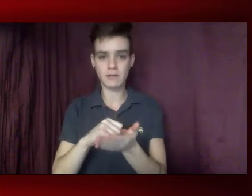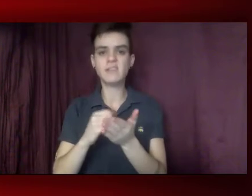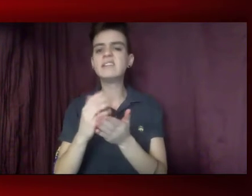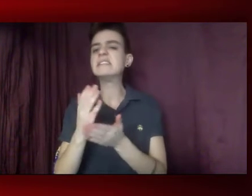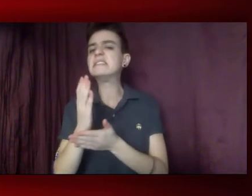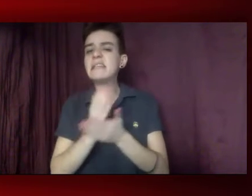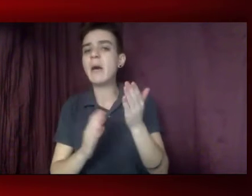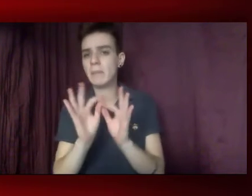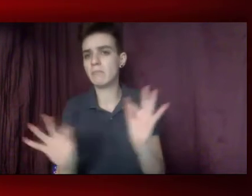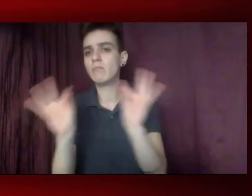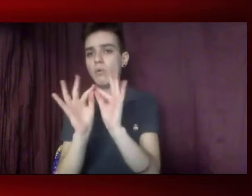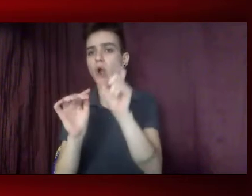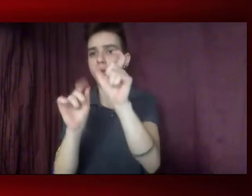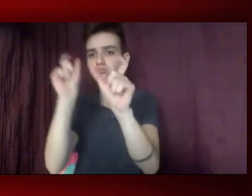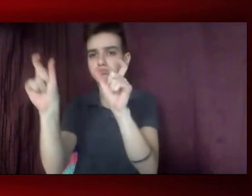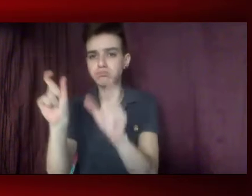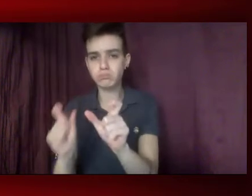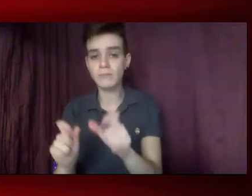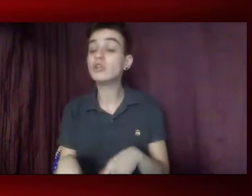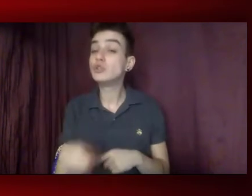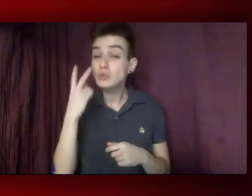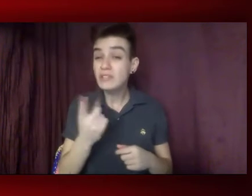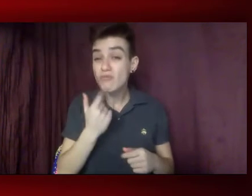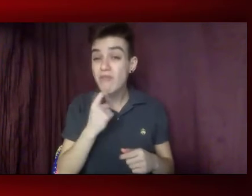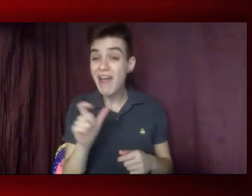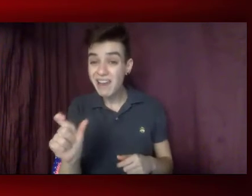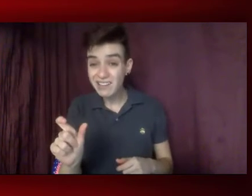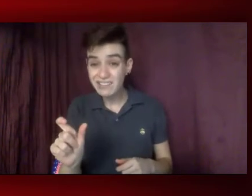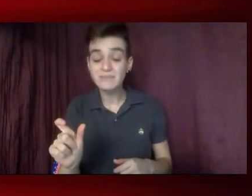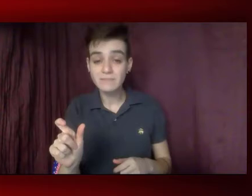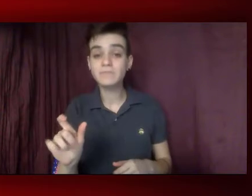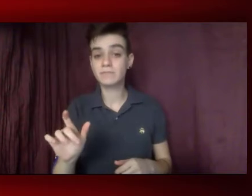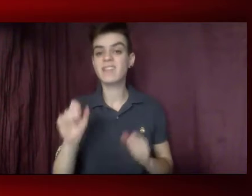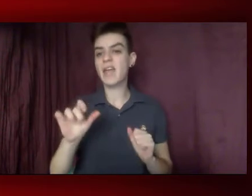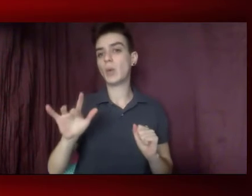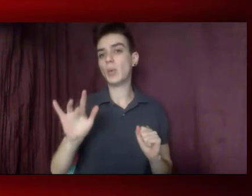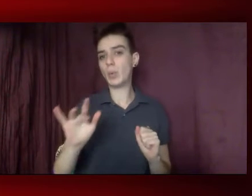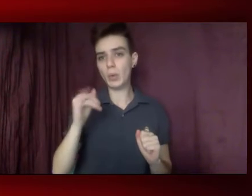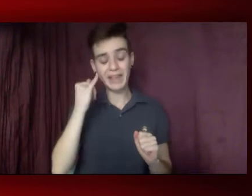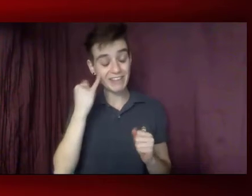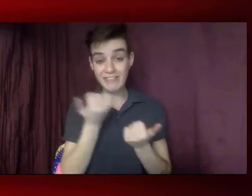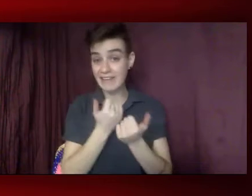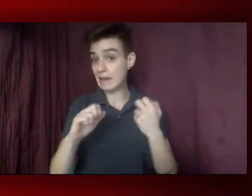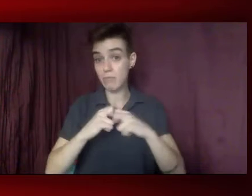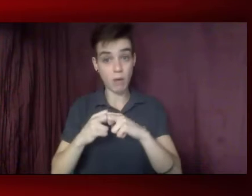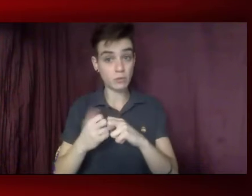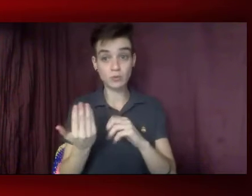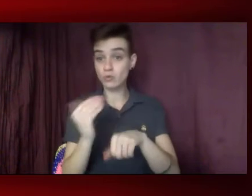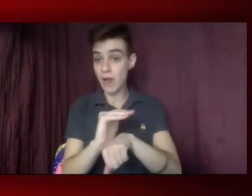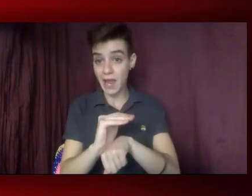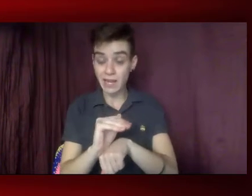here. At the bottom in red, you see an icon you can press if you have any trouble this evening